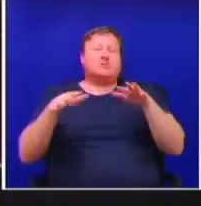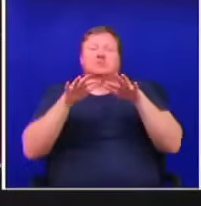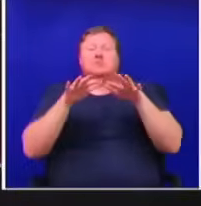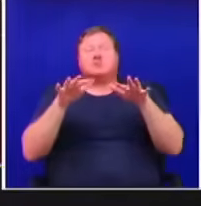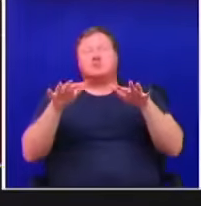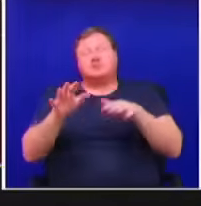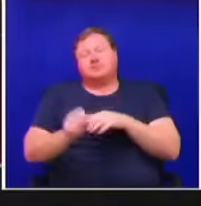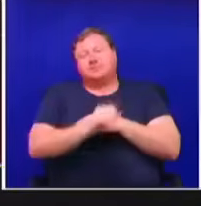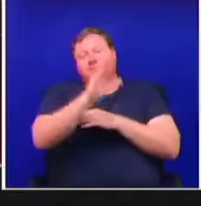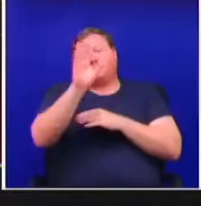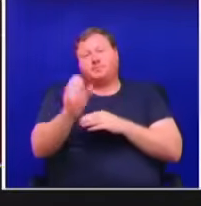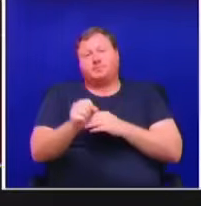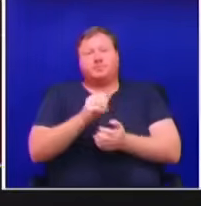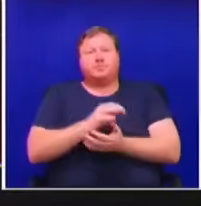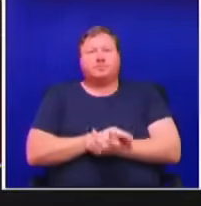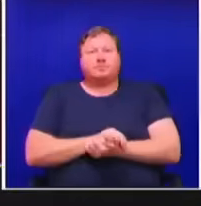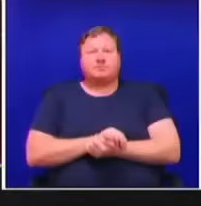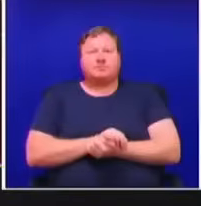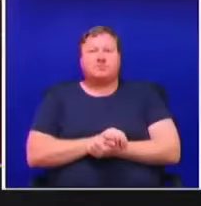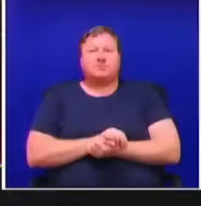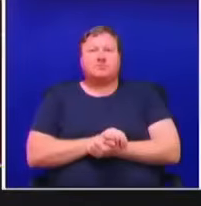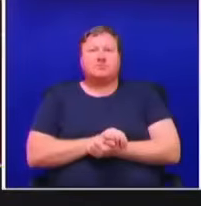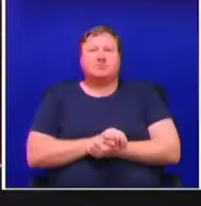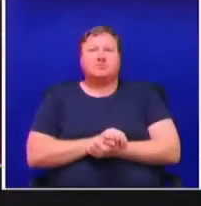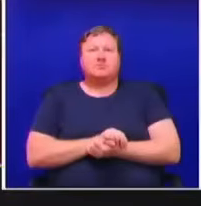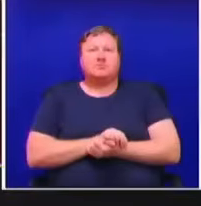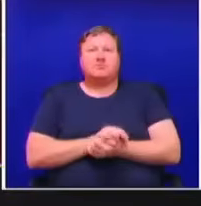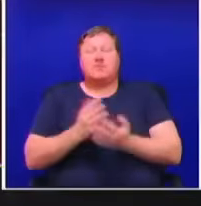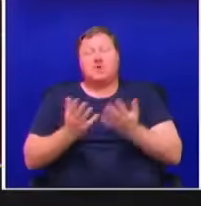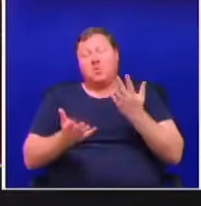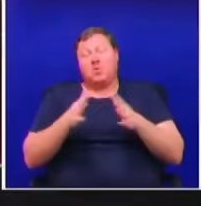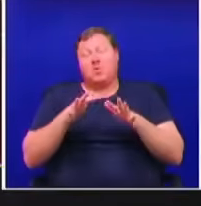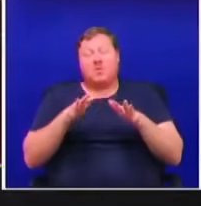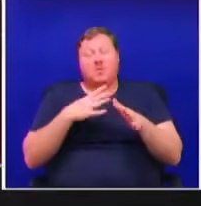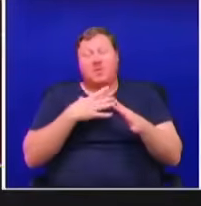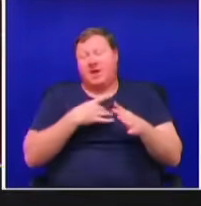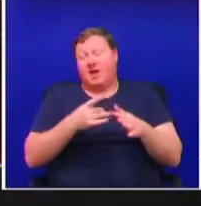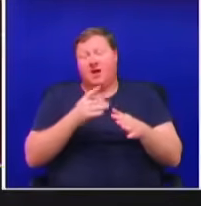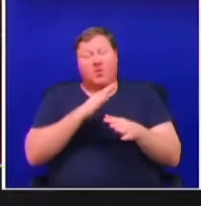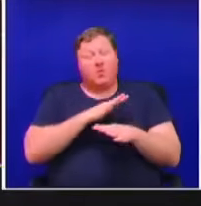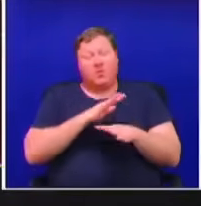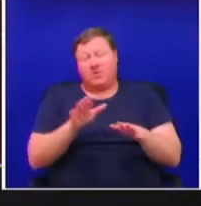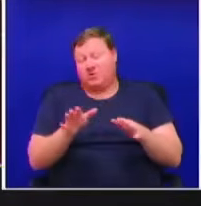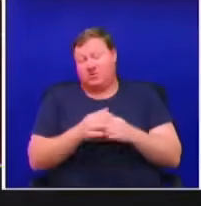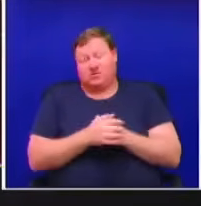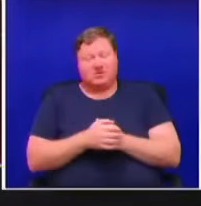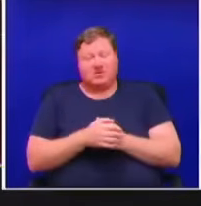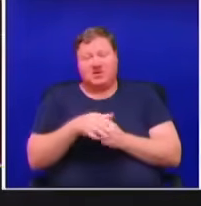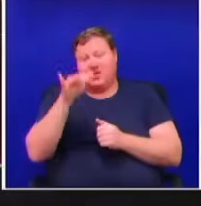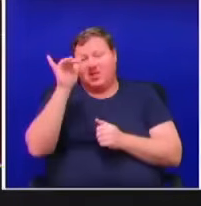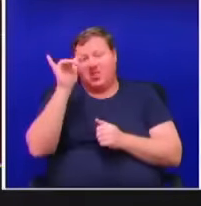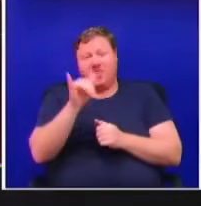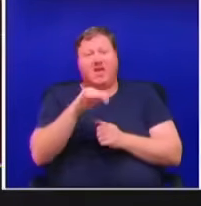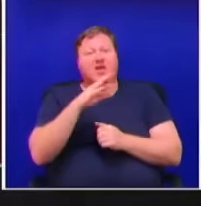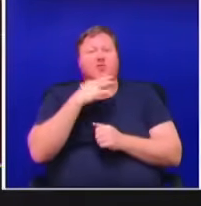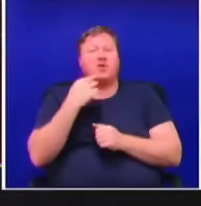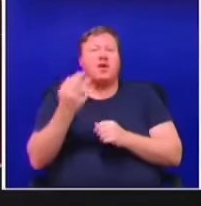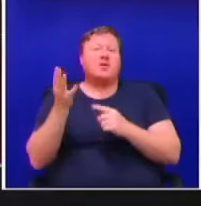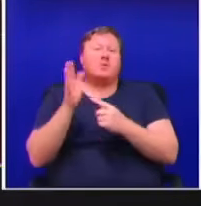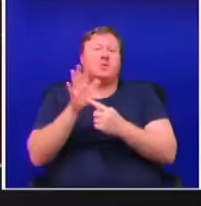of our society. Whether people like it or not, that was the reality that